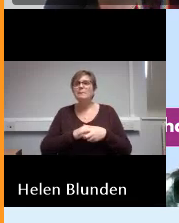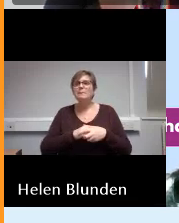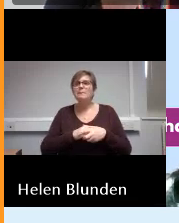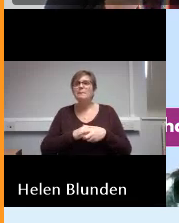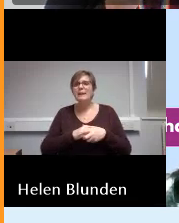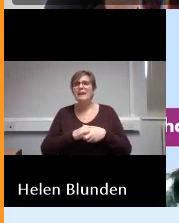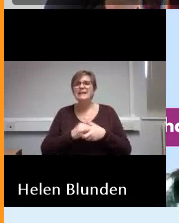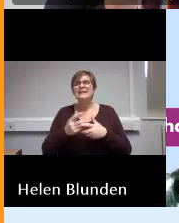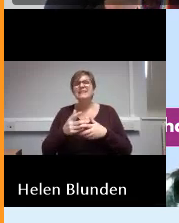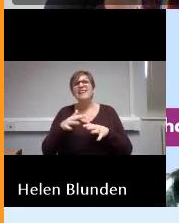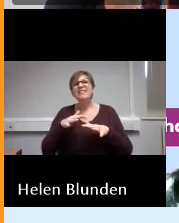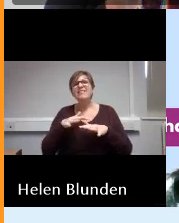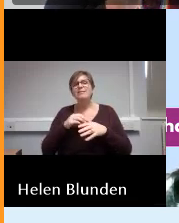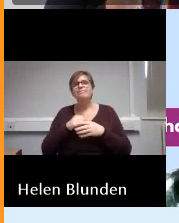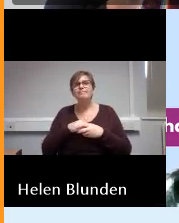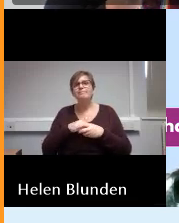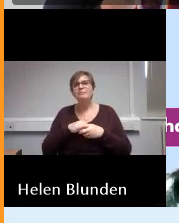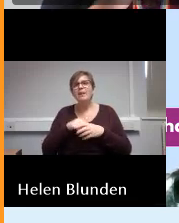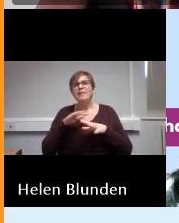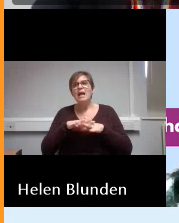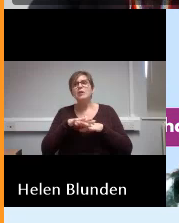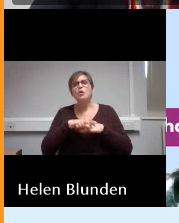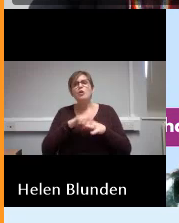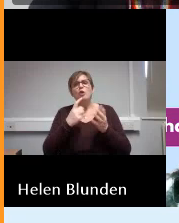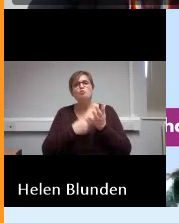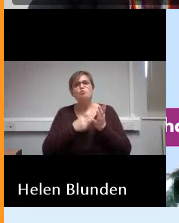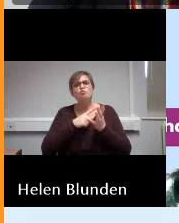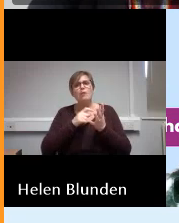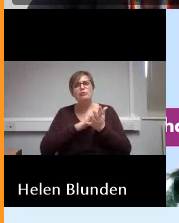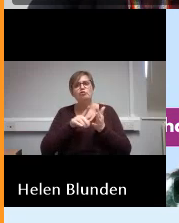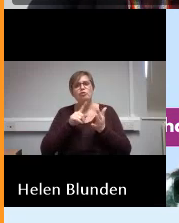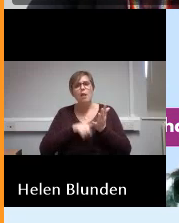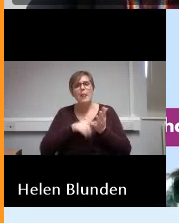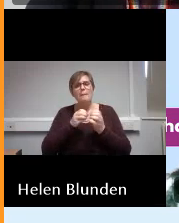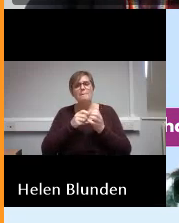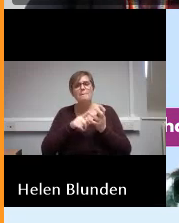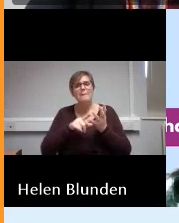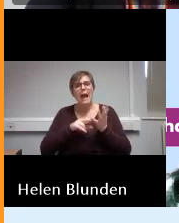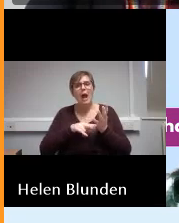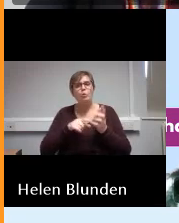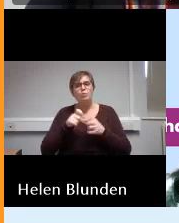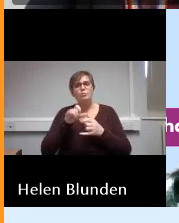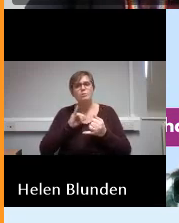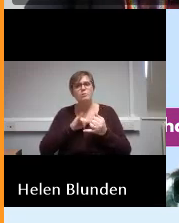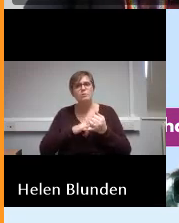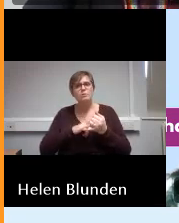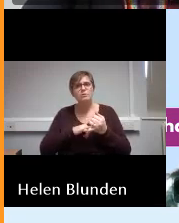the network that Rachel Bounds has been is the